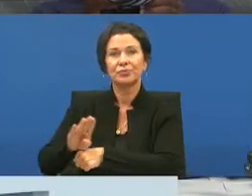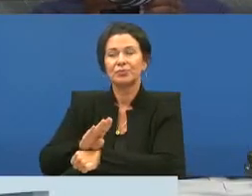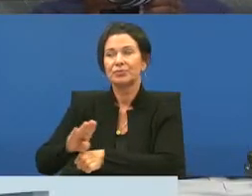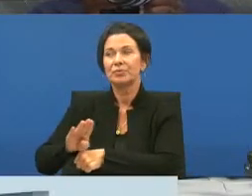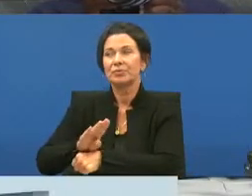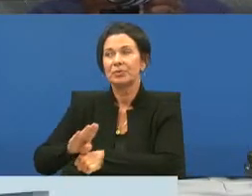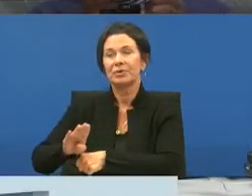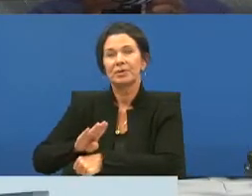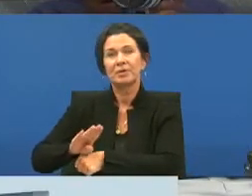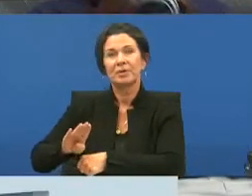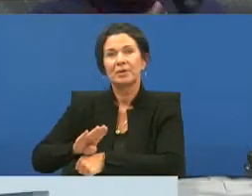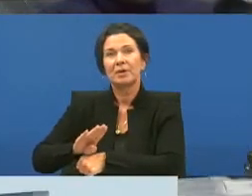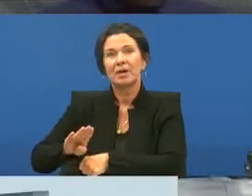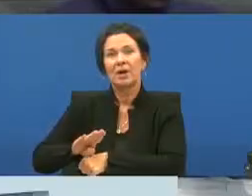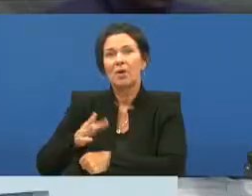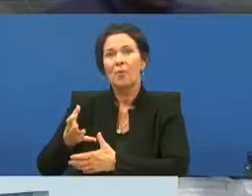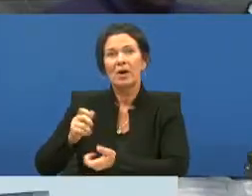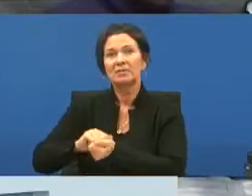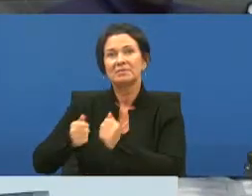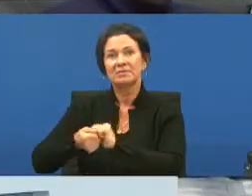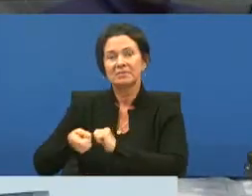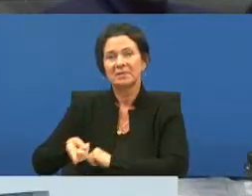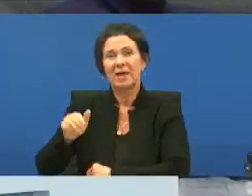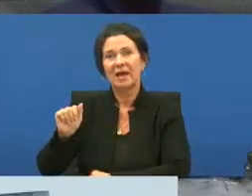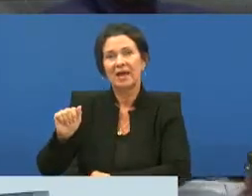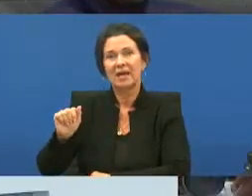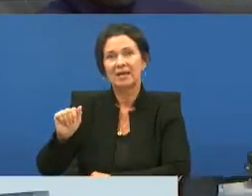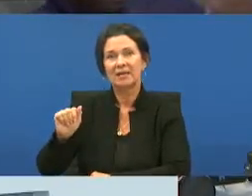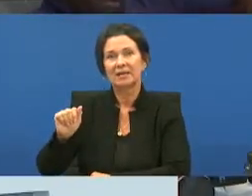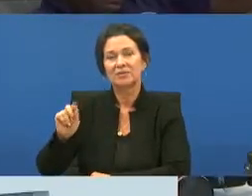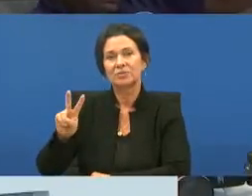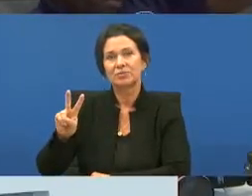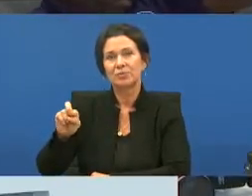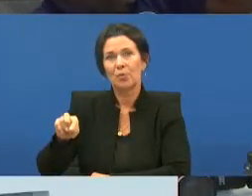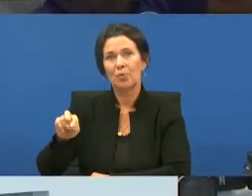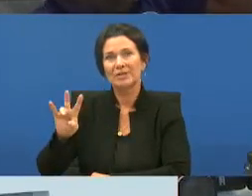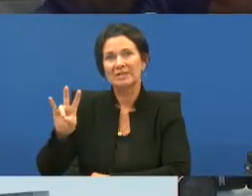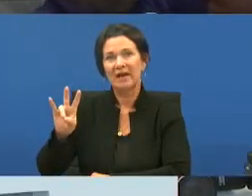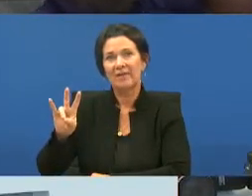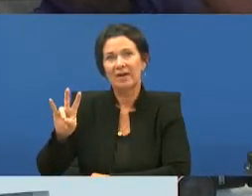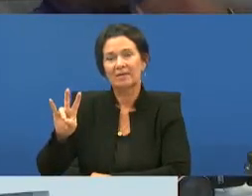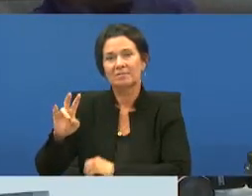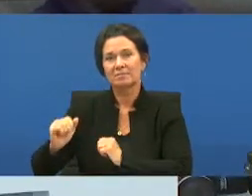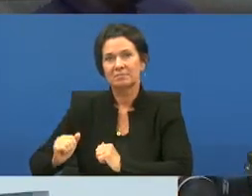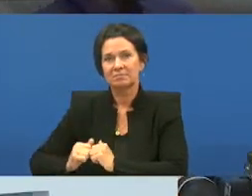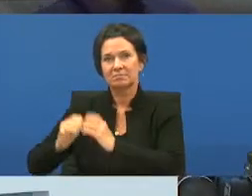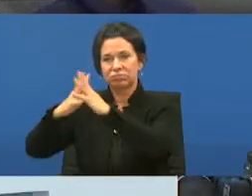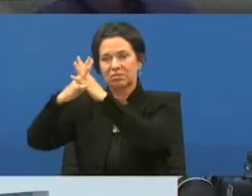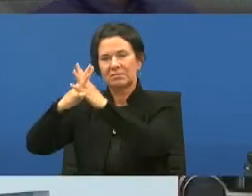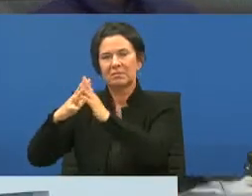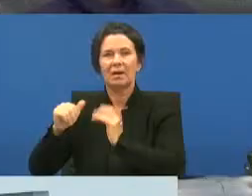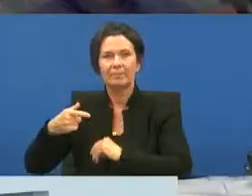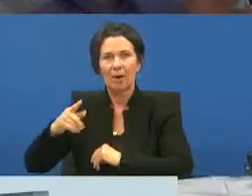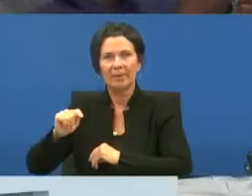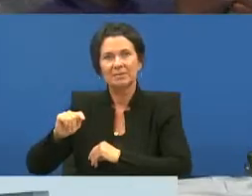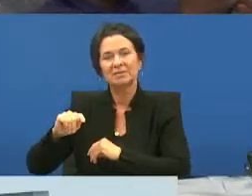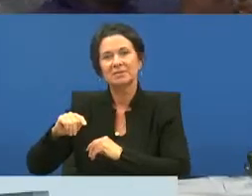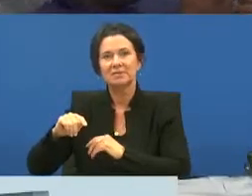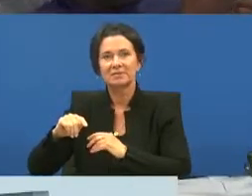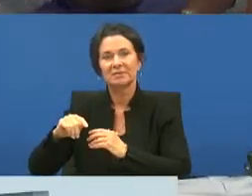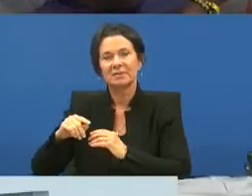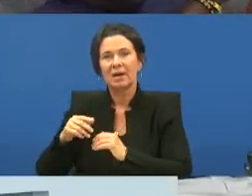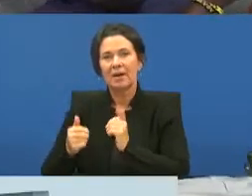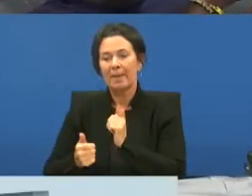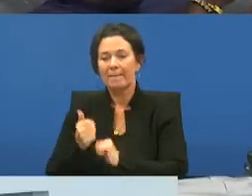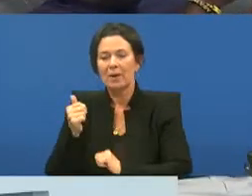with that, we're looking to rezone it to A2.7. We're going to develop, the majority of the property is going to be on